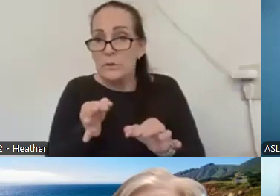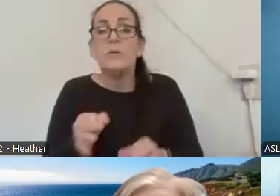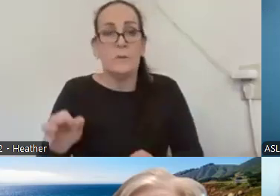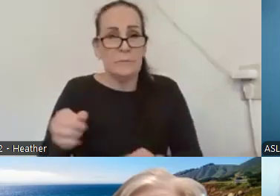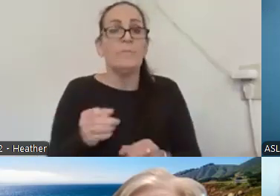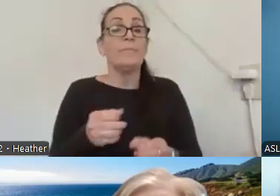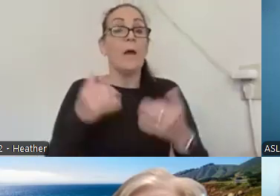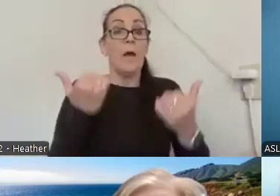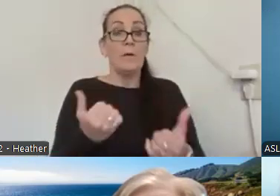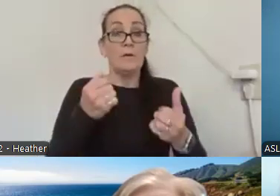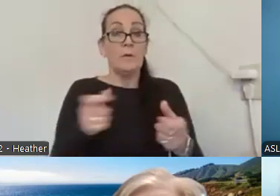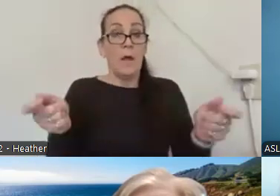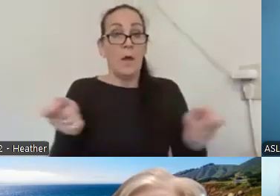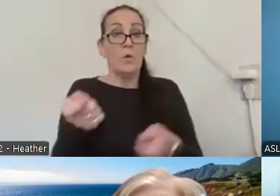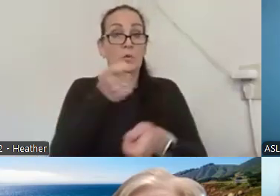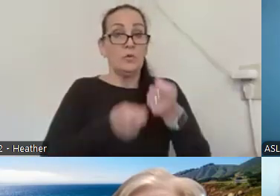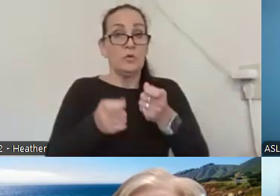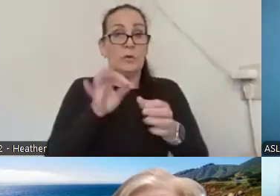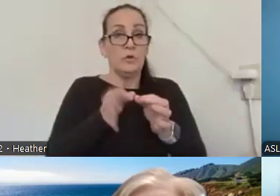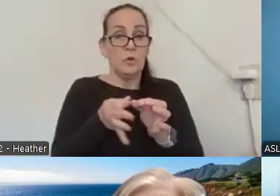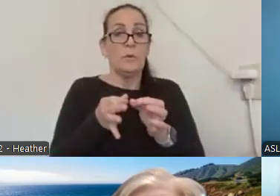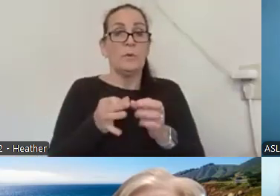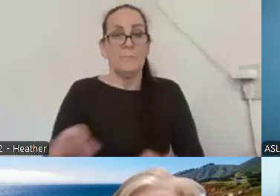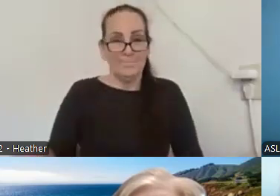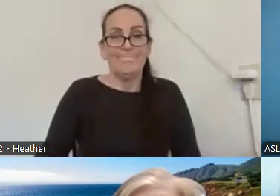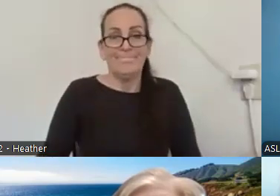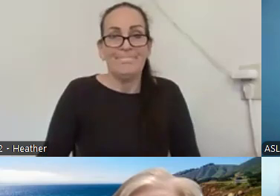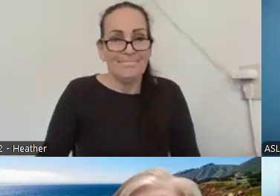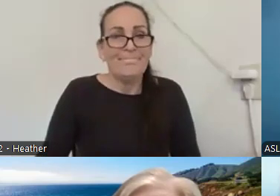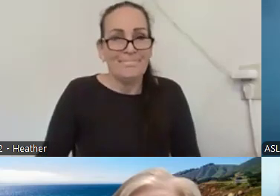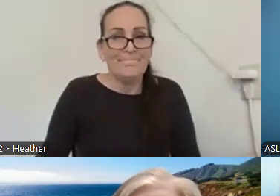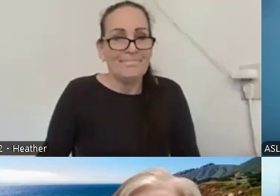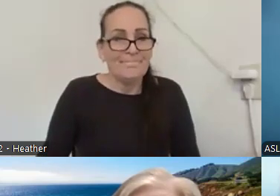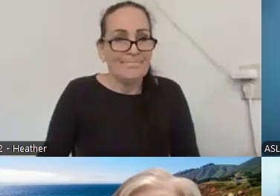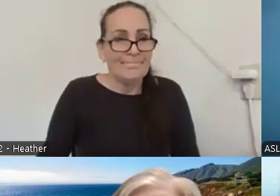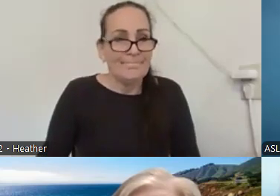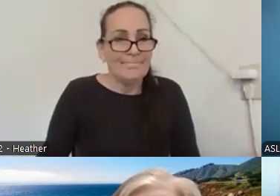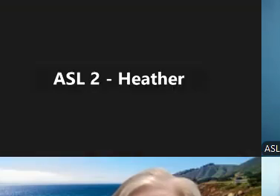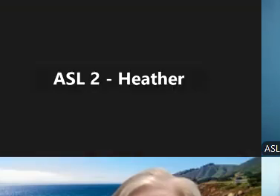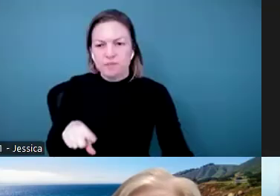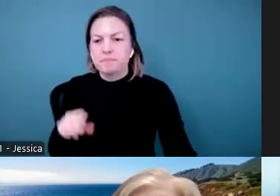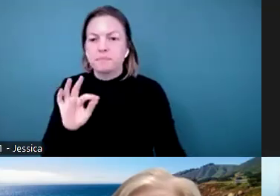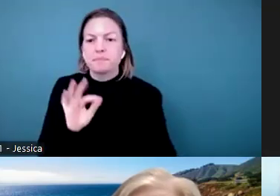that navigation between healthcare and social service providers. So thank you for the question.